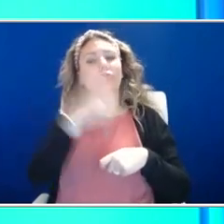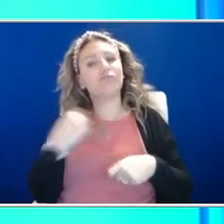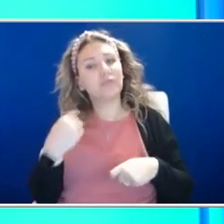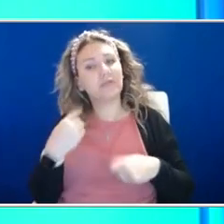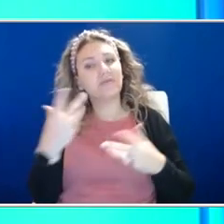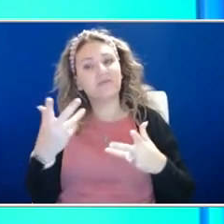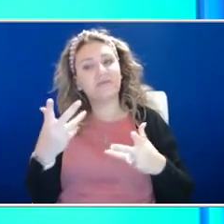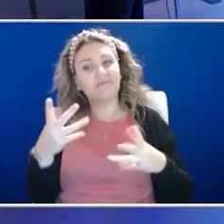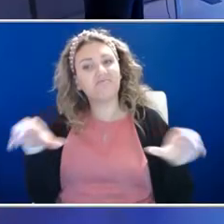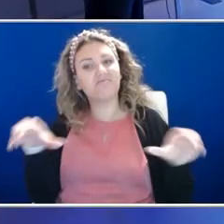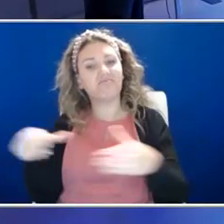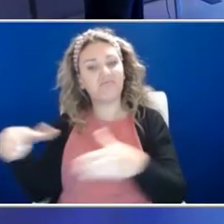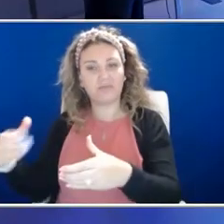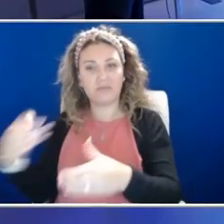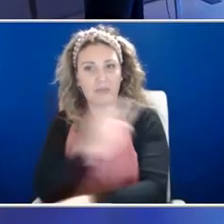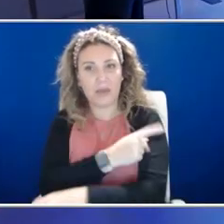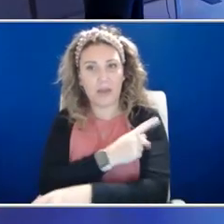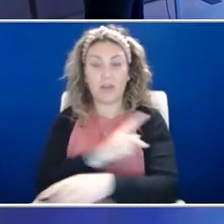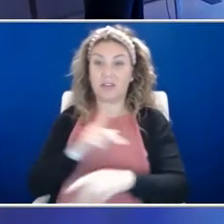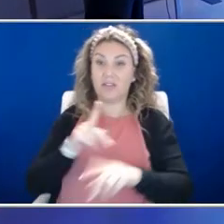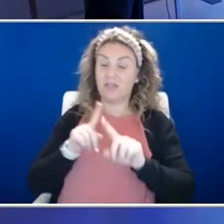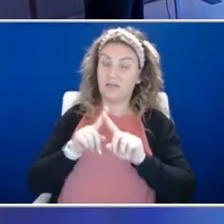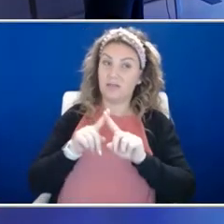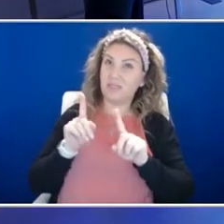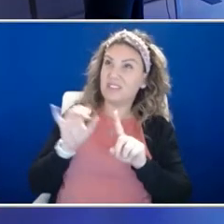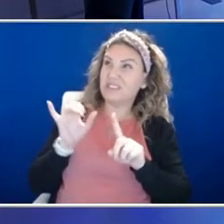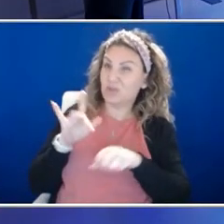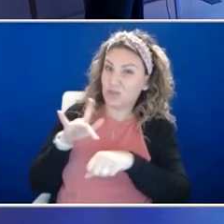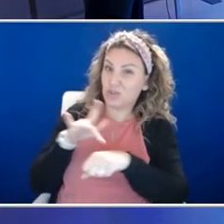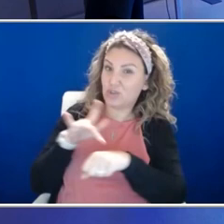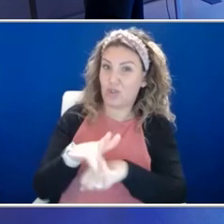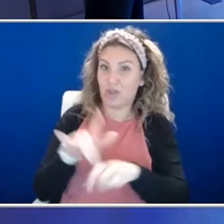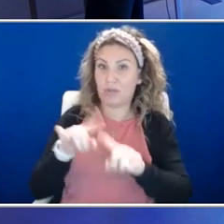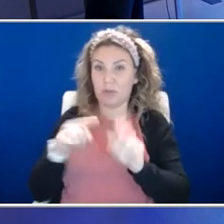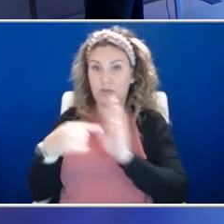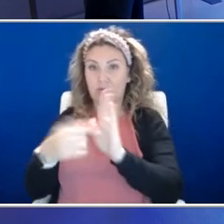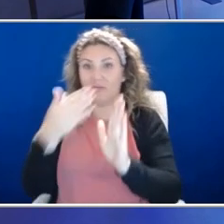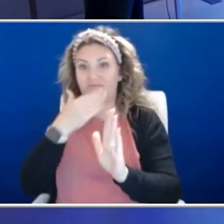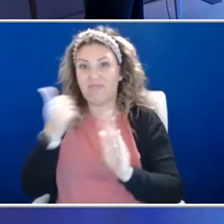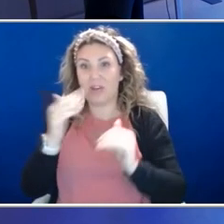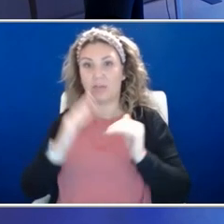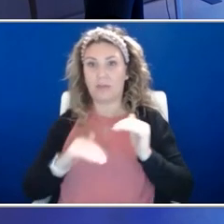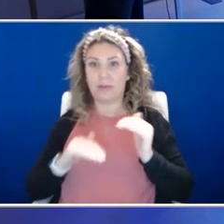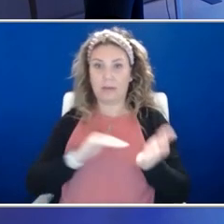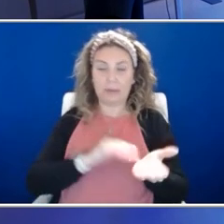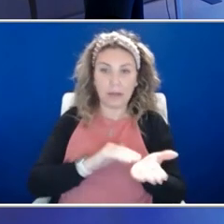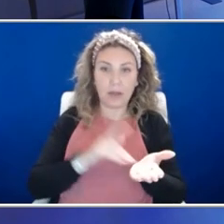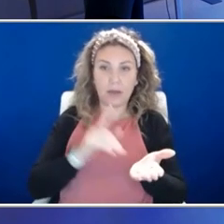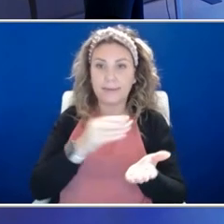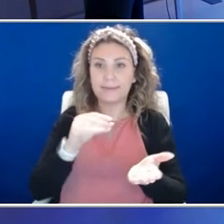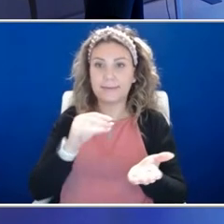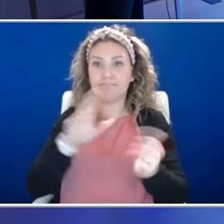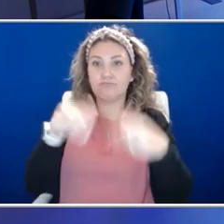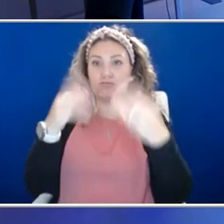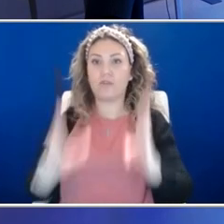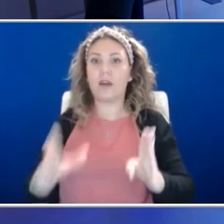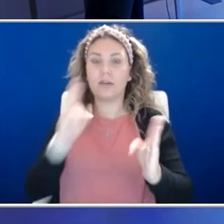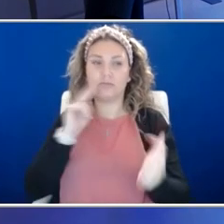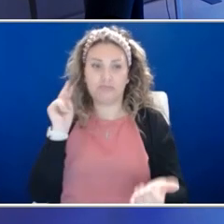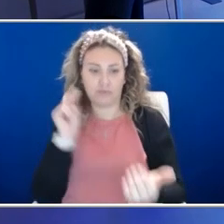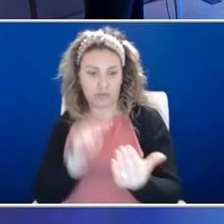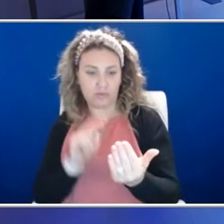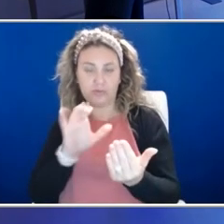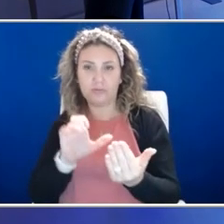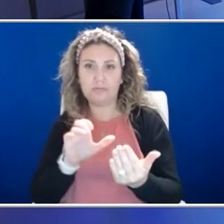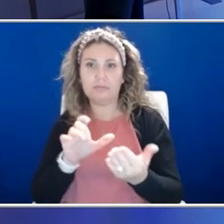subgroups patients. So it's early, but clearly showing better than us, than the docs or the providers just looking at the nursing team, just looking at the page and